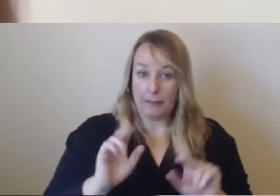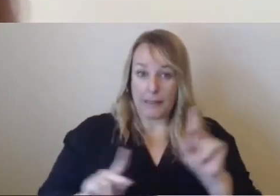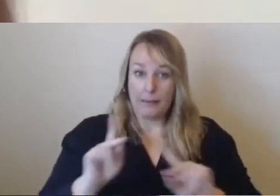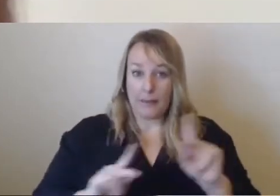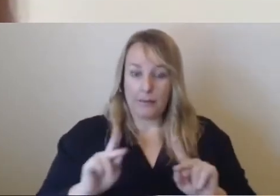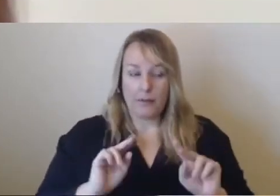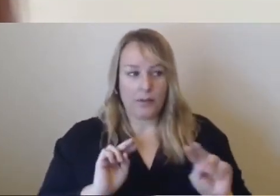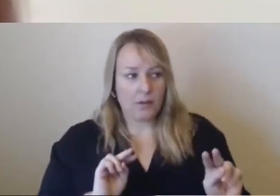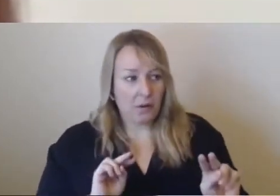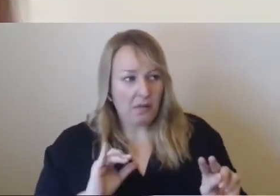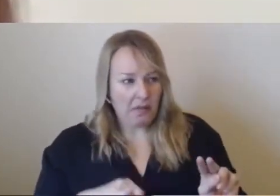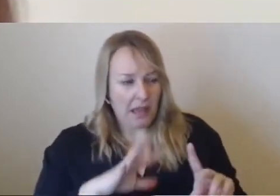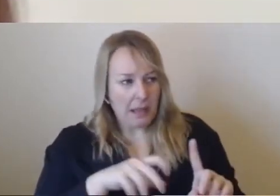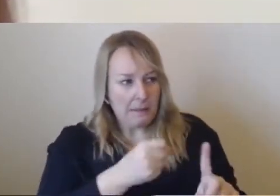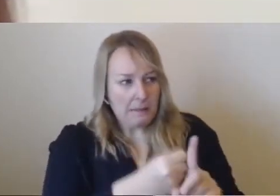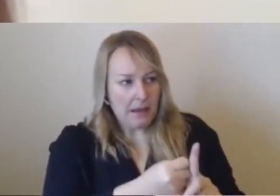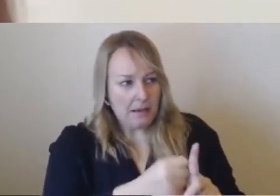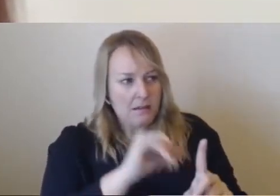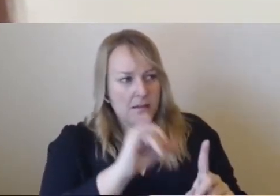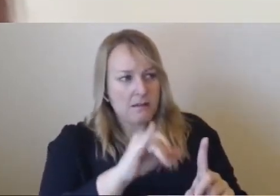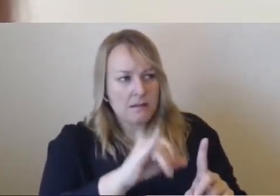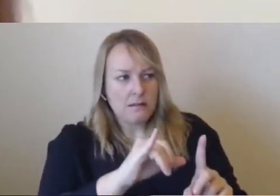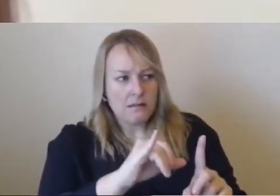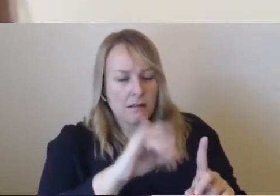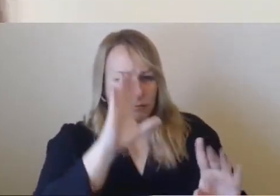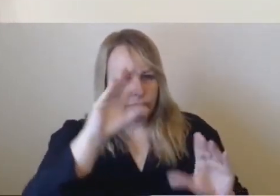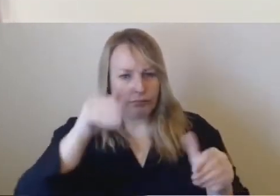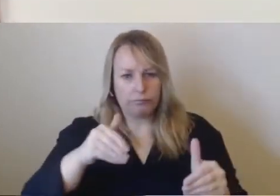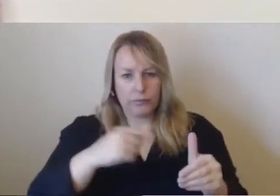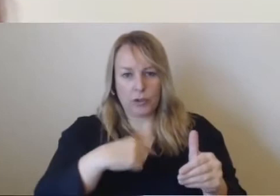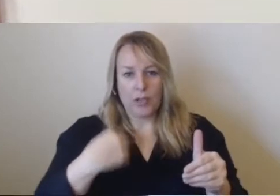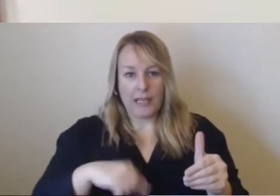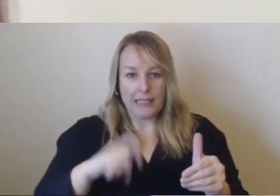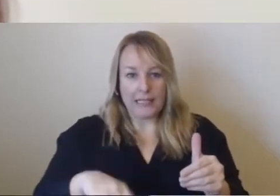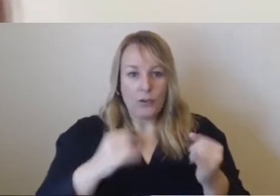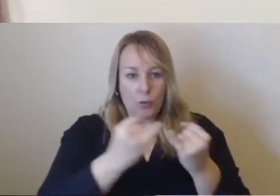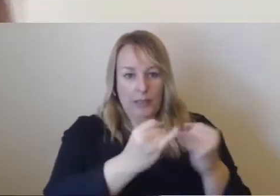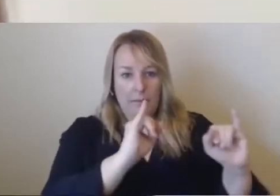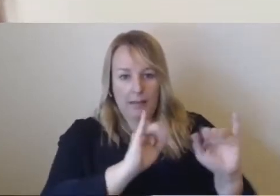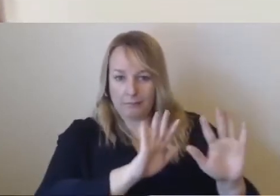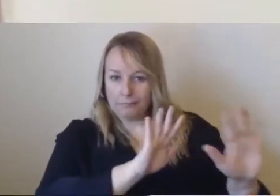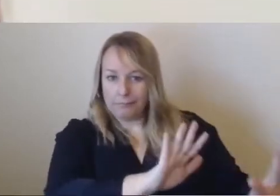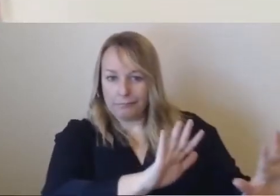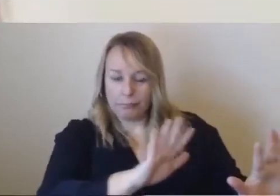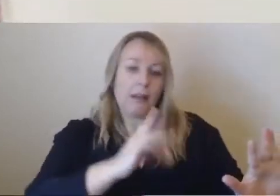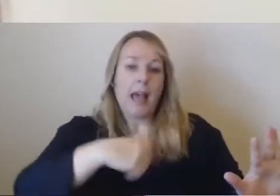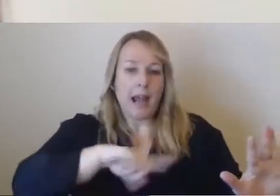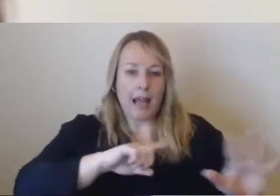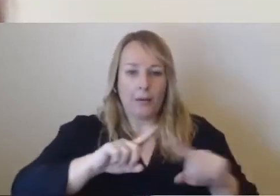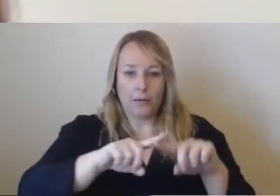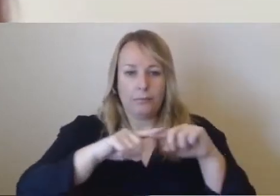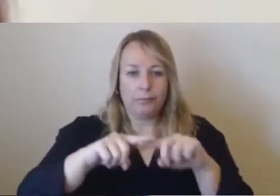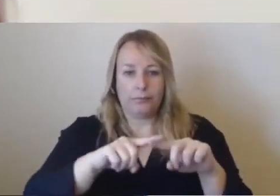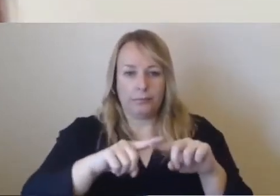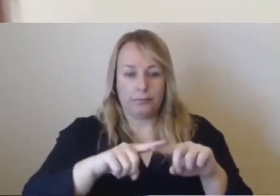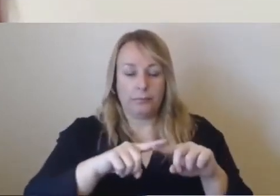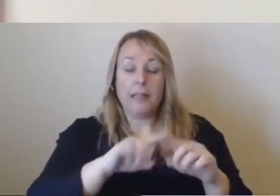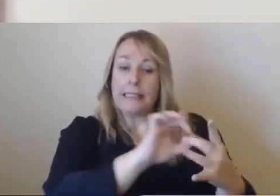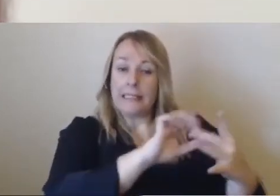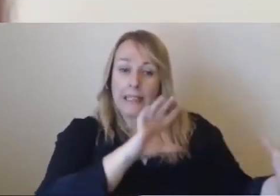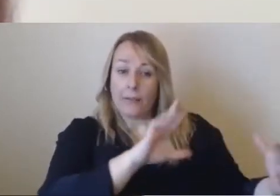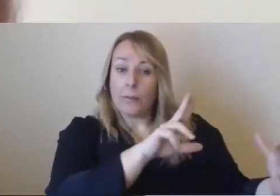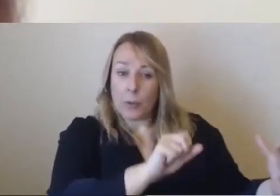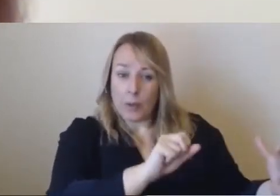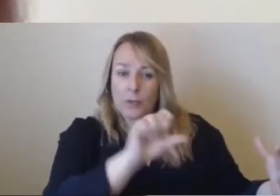more about the degree to which China needs to be self-reliant, at least from the US, if not from the international system in these very key